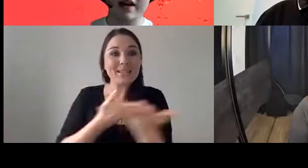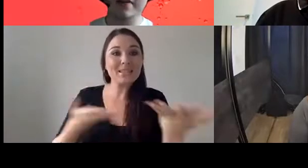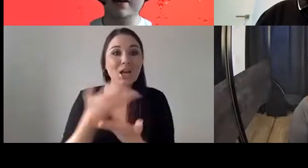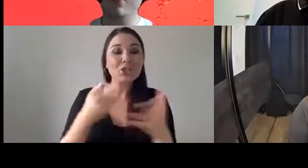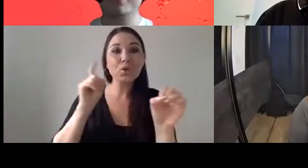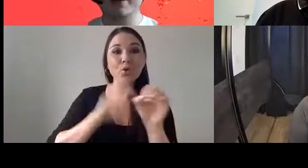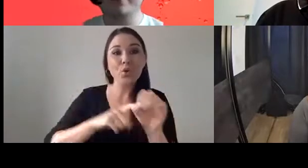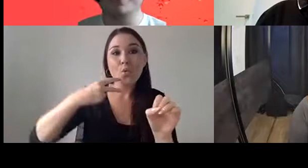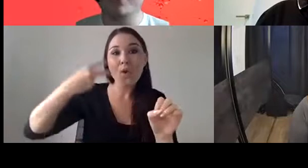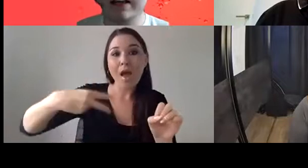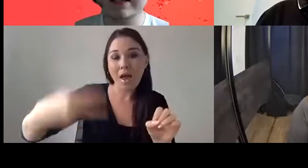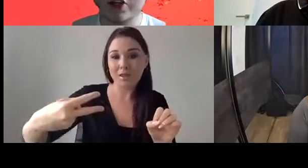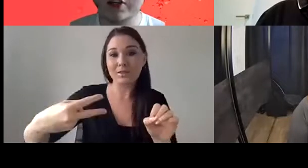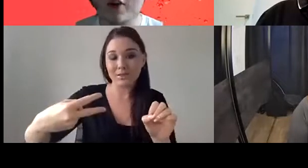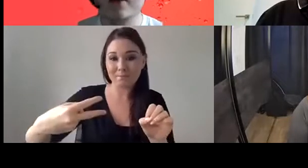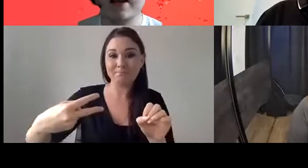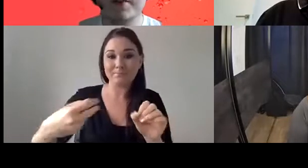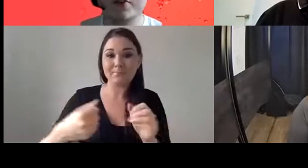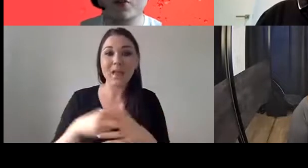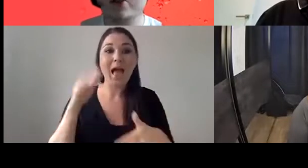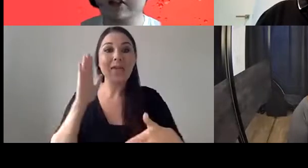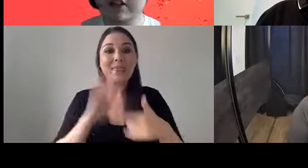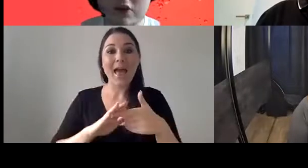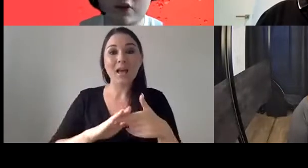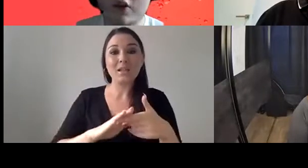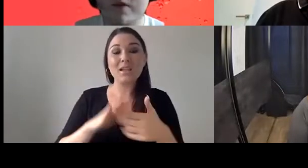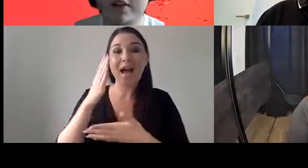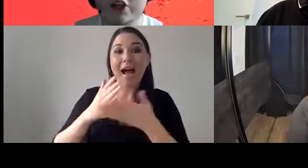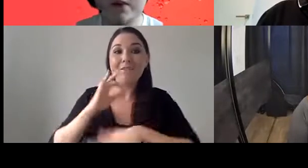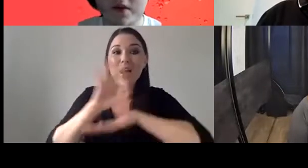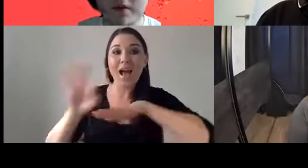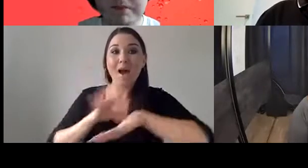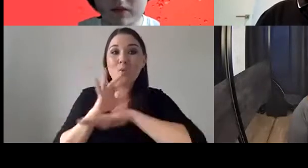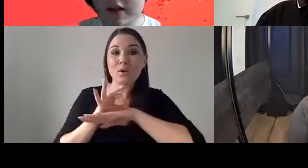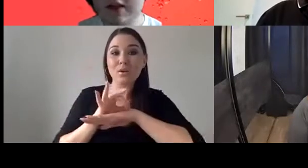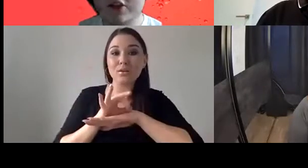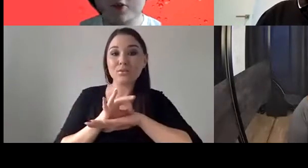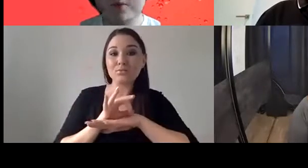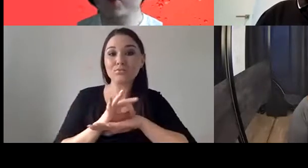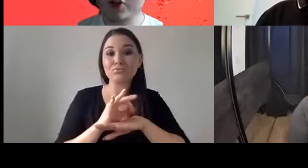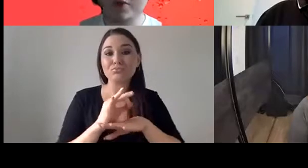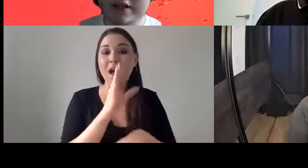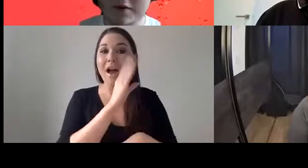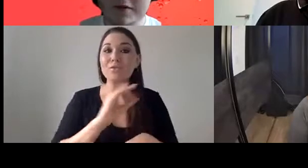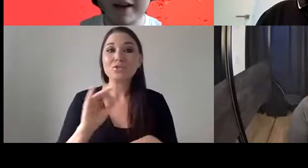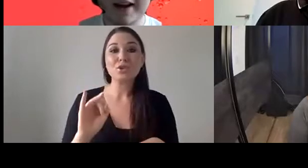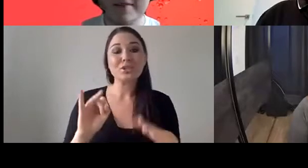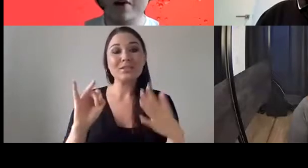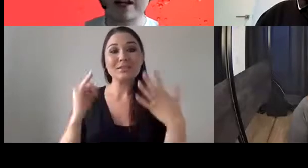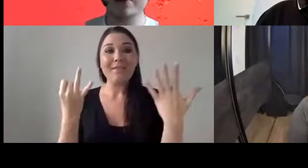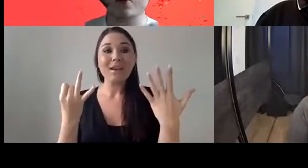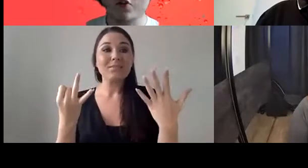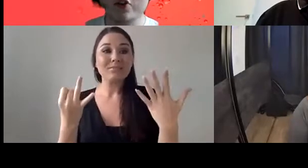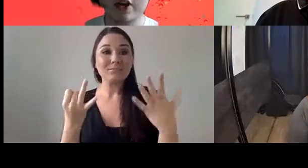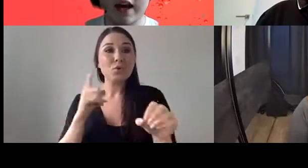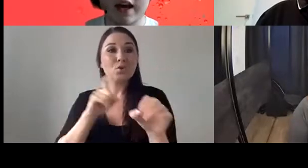do have a half-an-hour networking session as well for those that wish to continue the conversation further. So to introduce myself, my